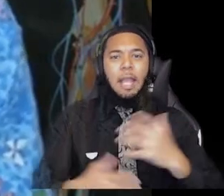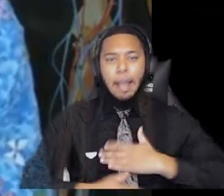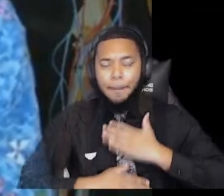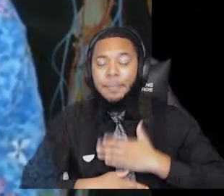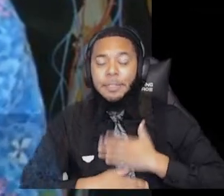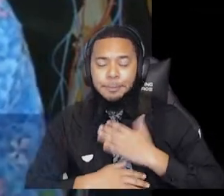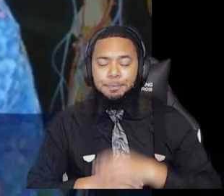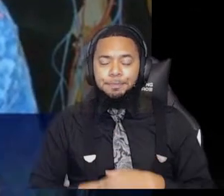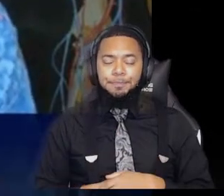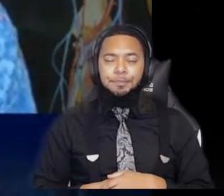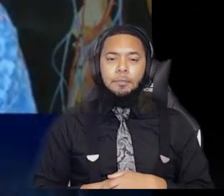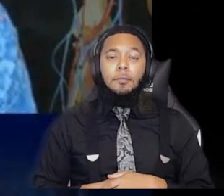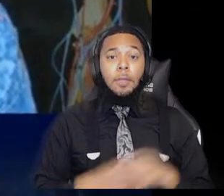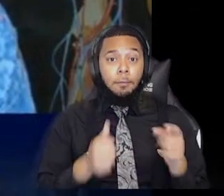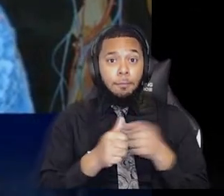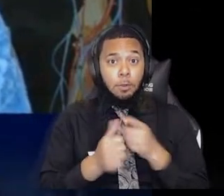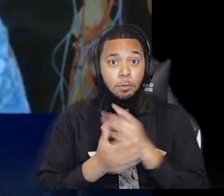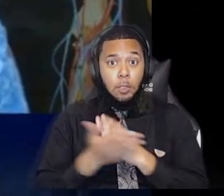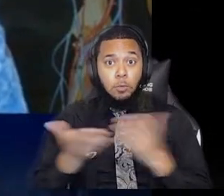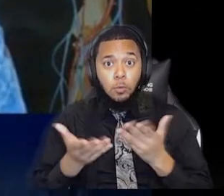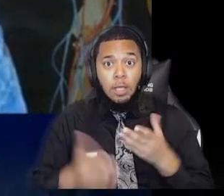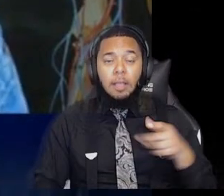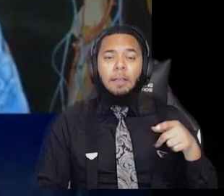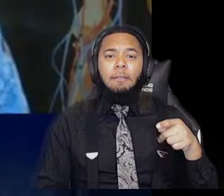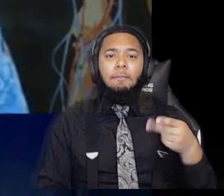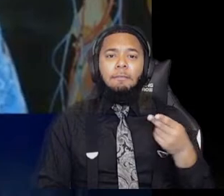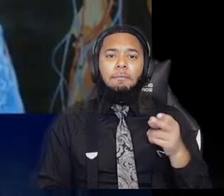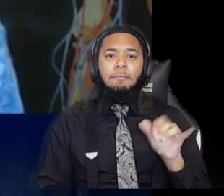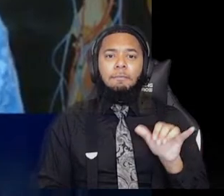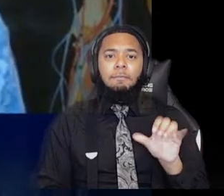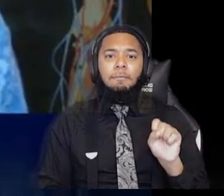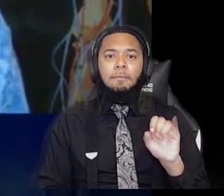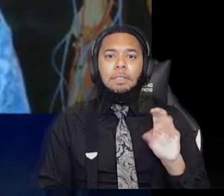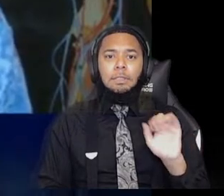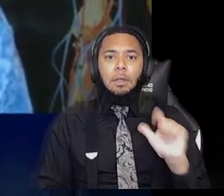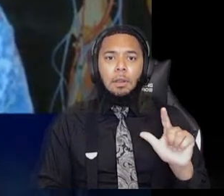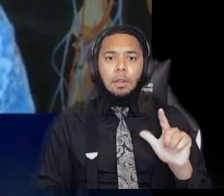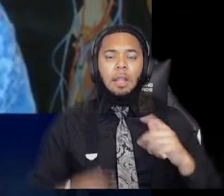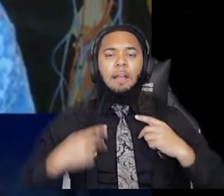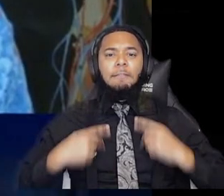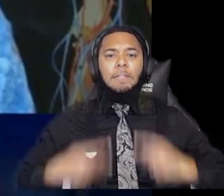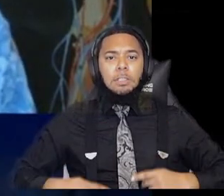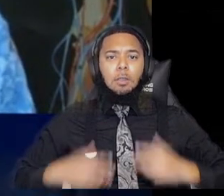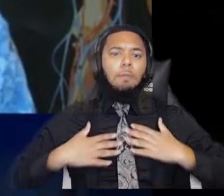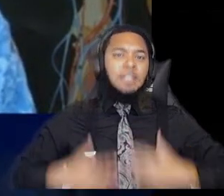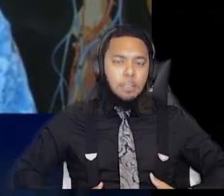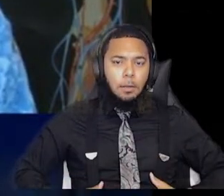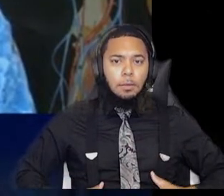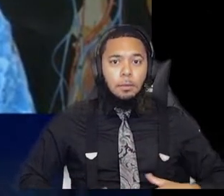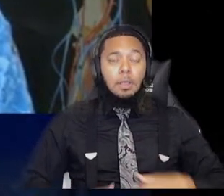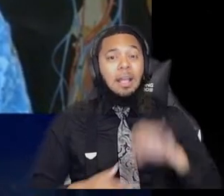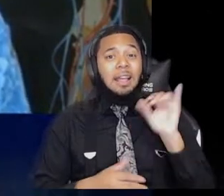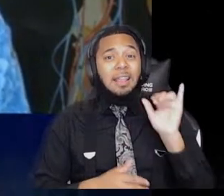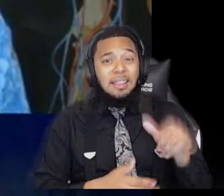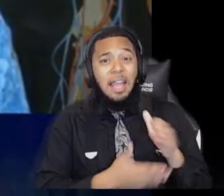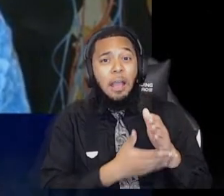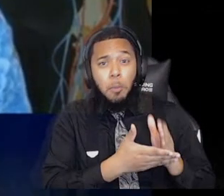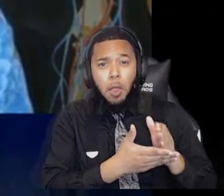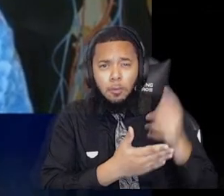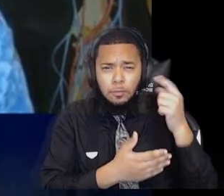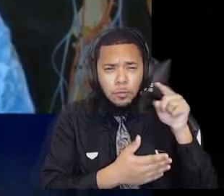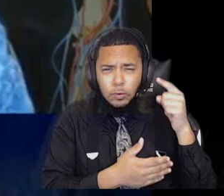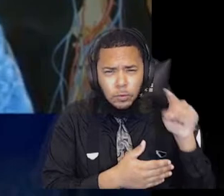first component is physical health. This is kind of the fundamental one. That one is the building block where you're going